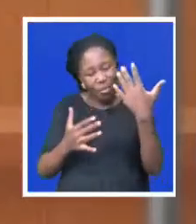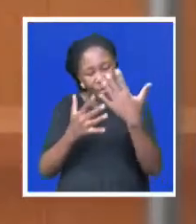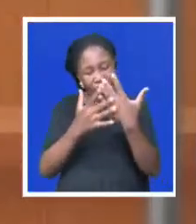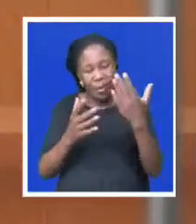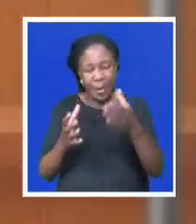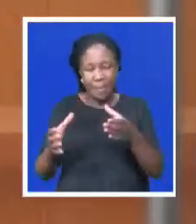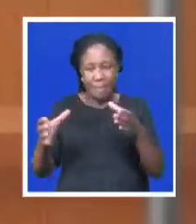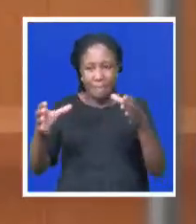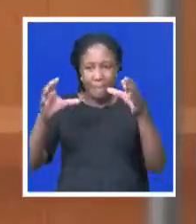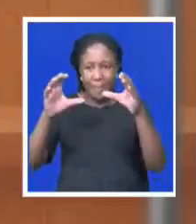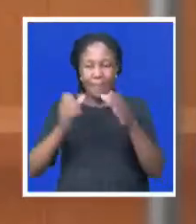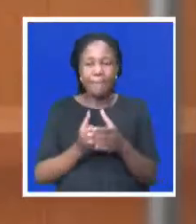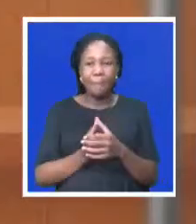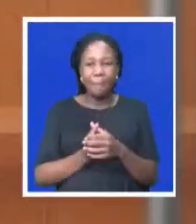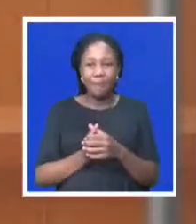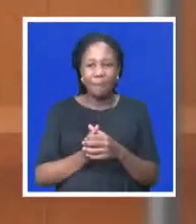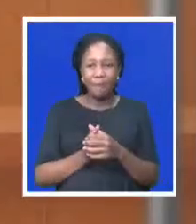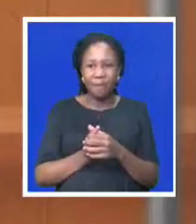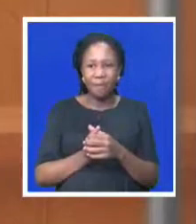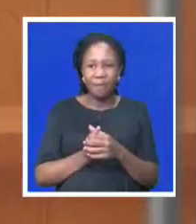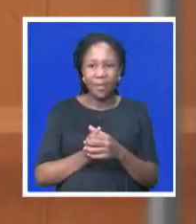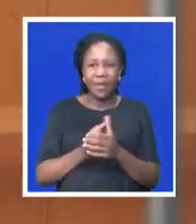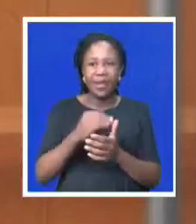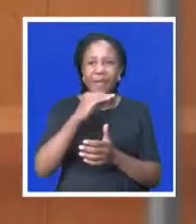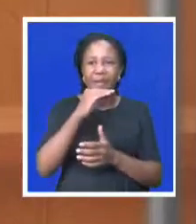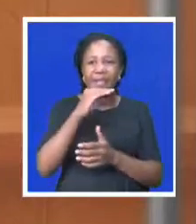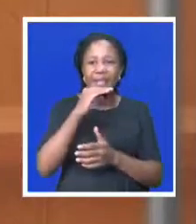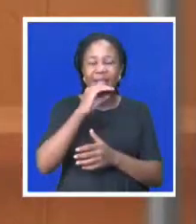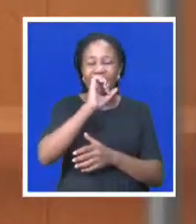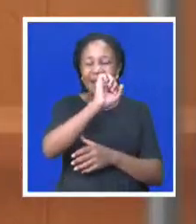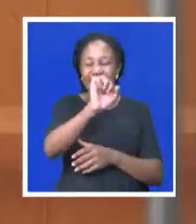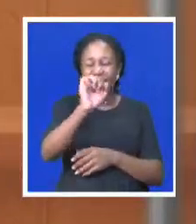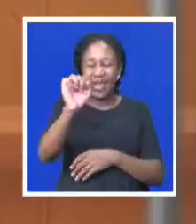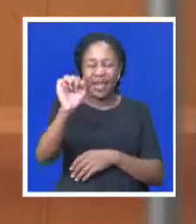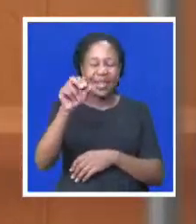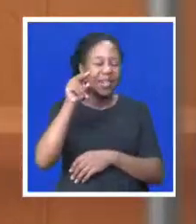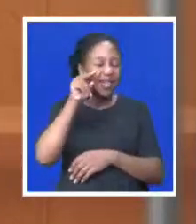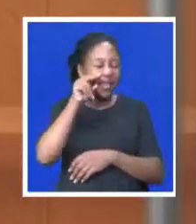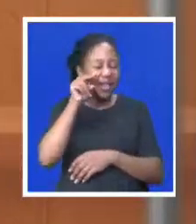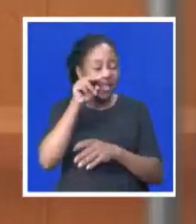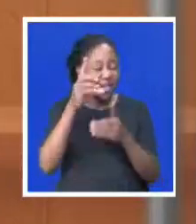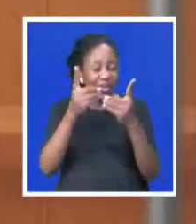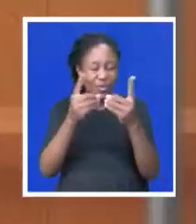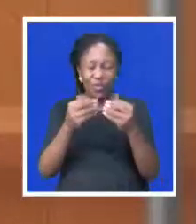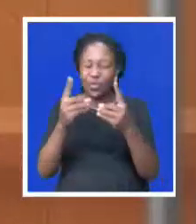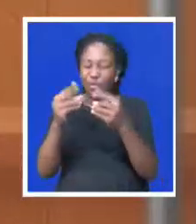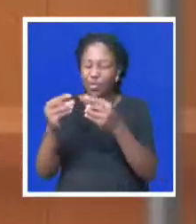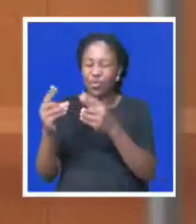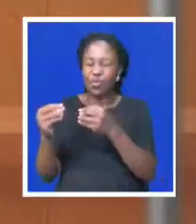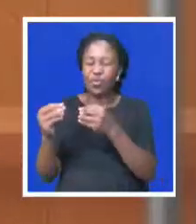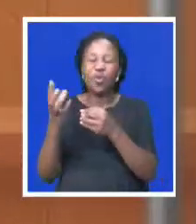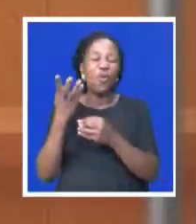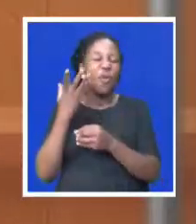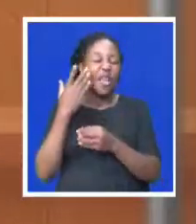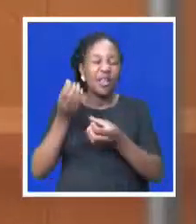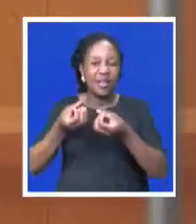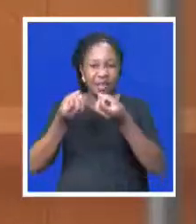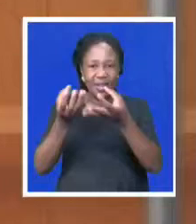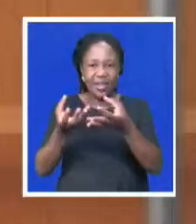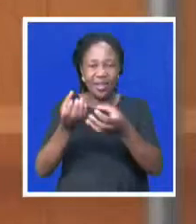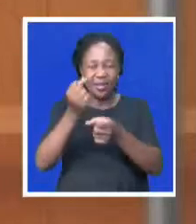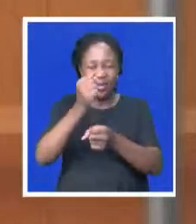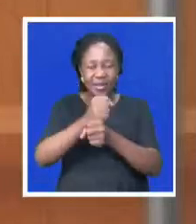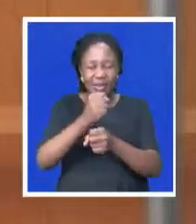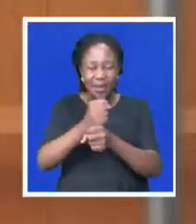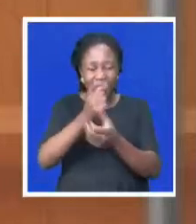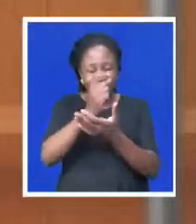learner at home, you should also do that when you are given the task of writing a narrative text. Make sure